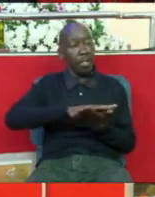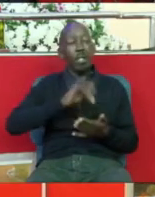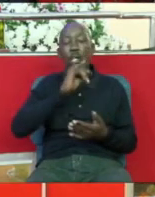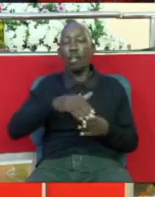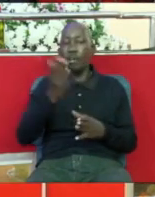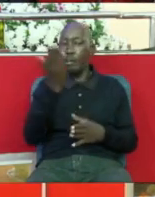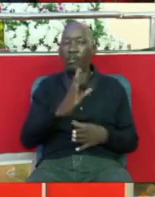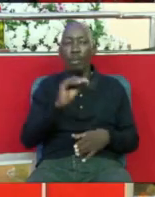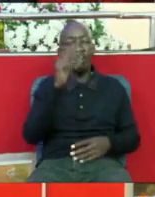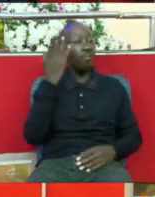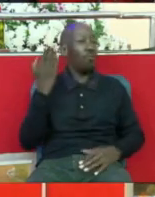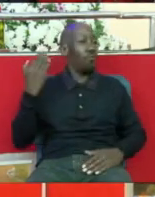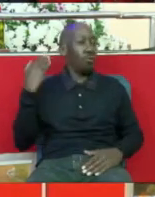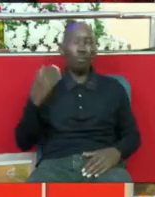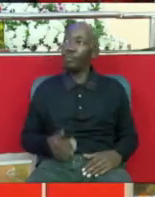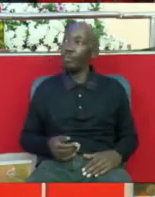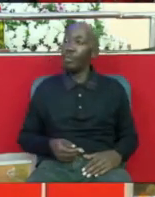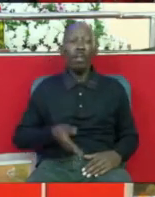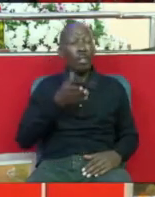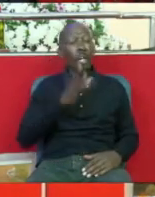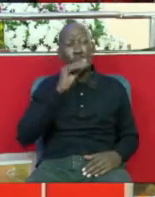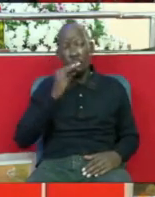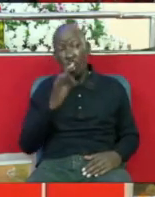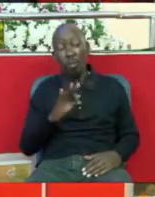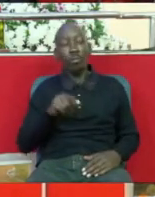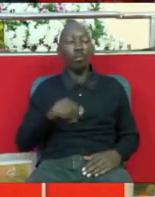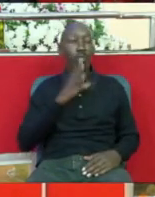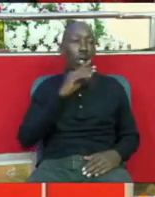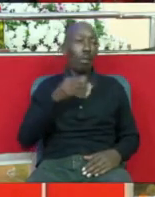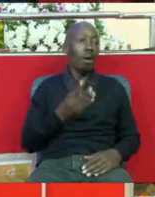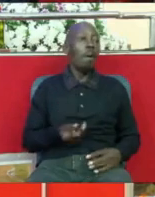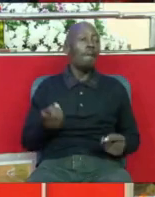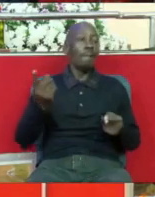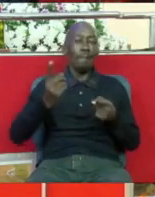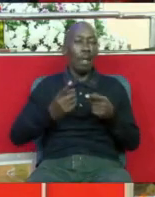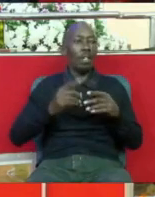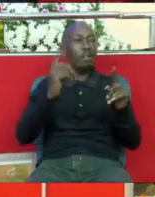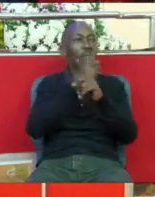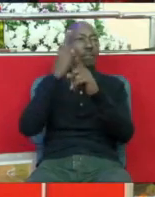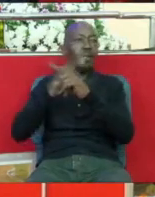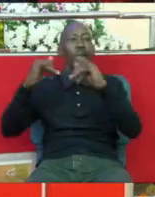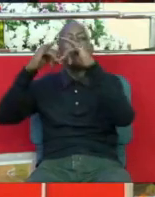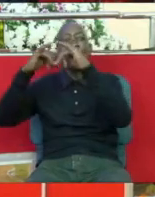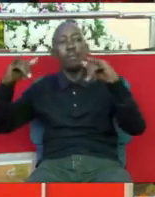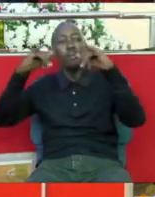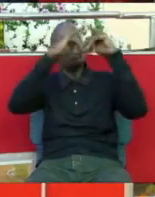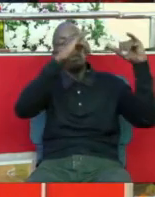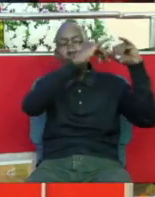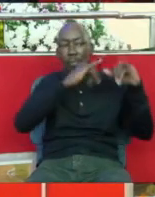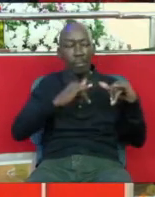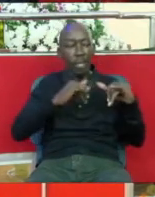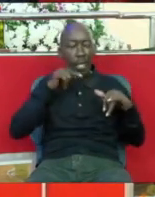Liko mahali ambapo alikuwa hapo zamani. They are talking about, and we are talking about multiple campuses. Tunaongea kuhusu mabewa mengi. This